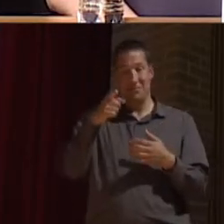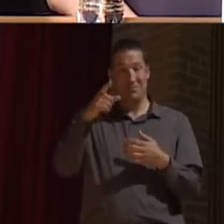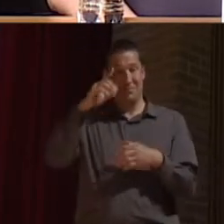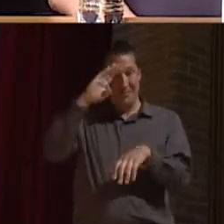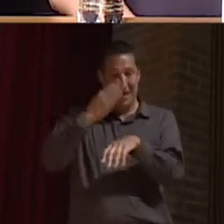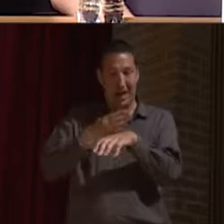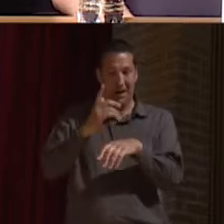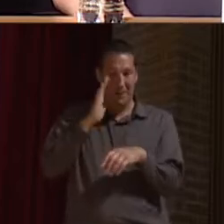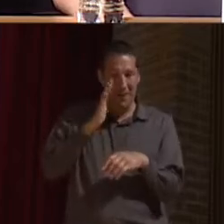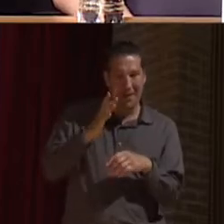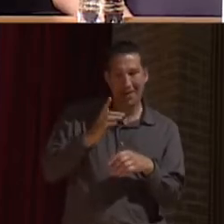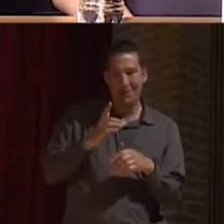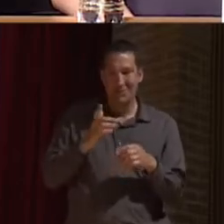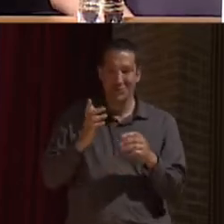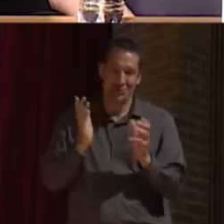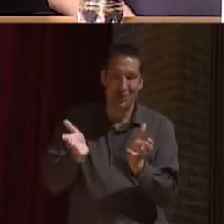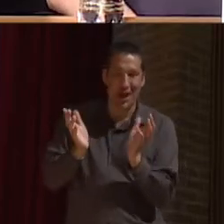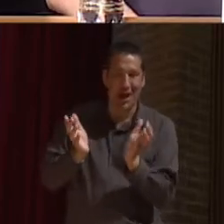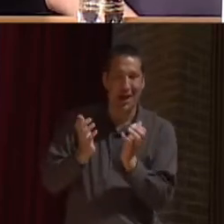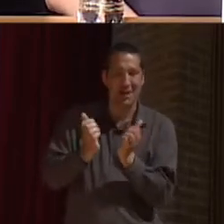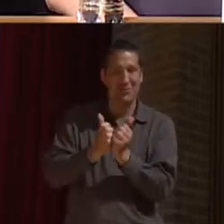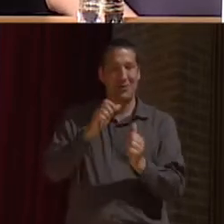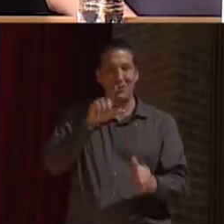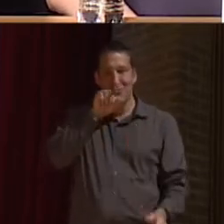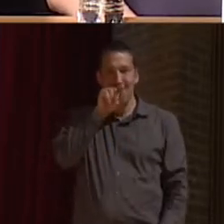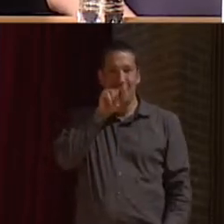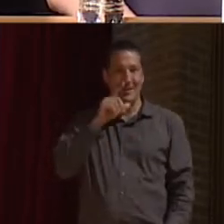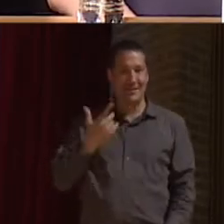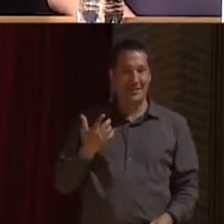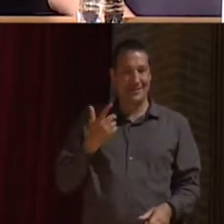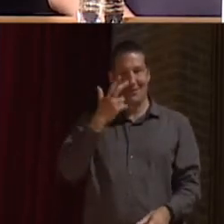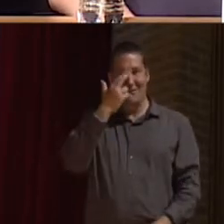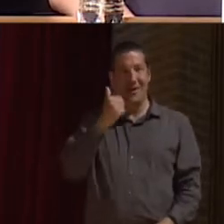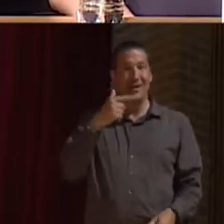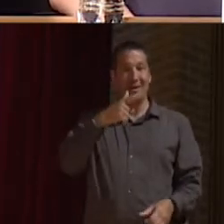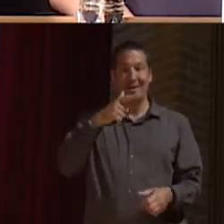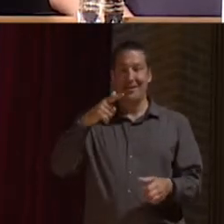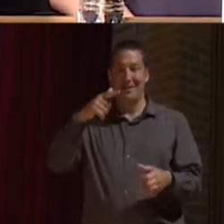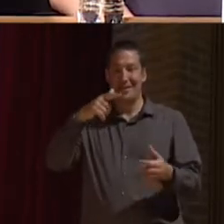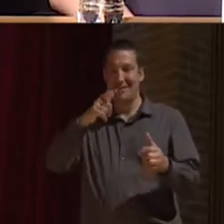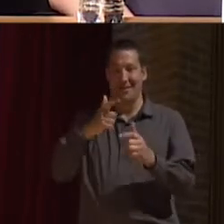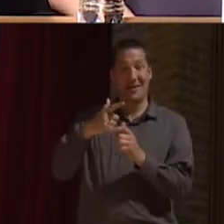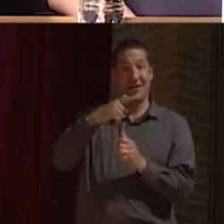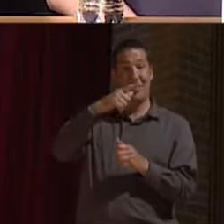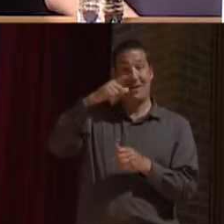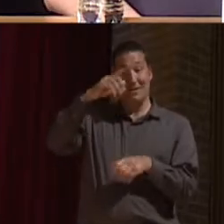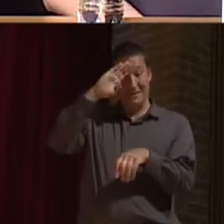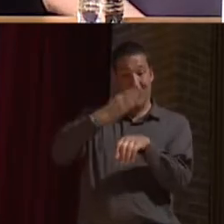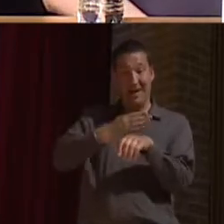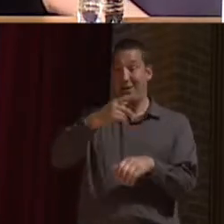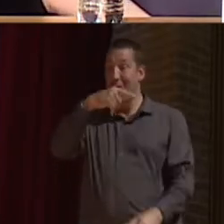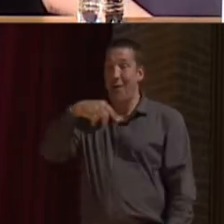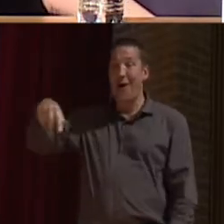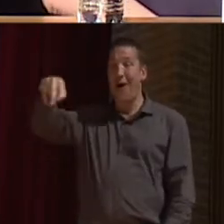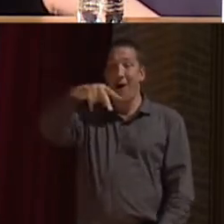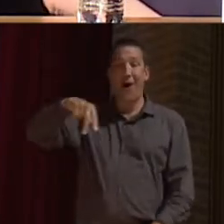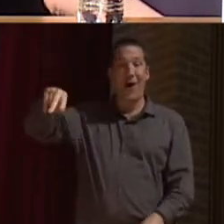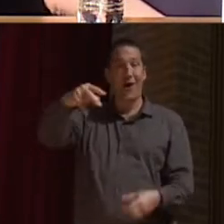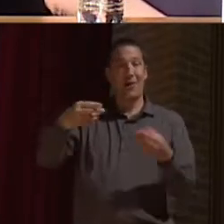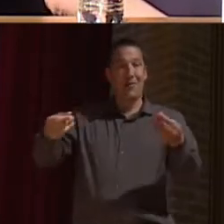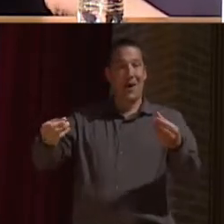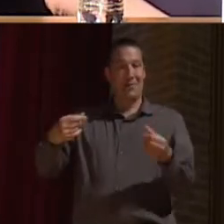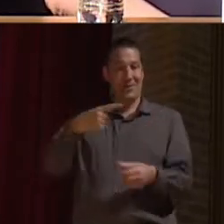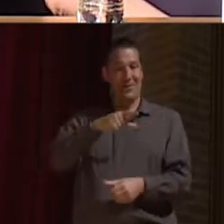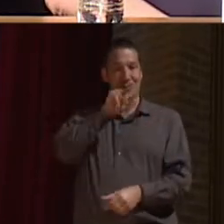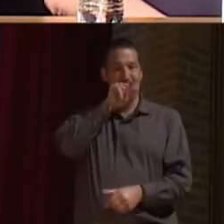go there and hang out with them, and they would. It was funny because it was like he moved around the yard, they followed him around the yard because they knew that he cared for them.